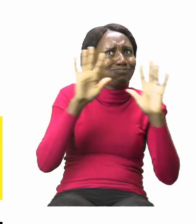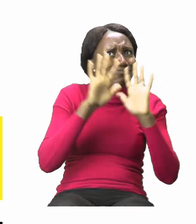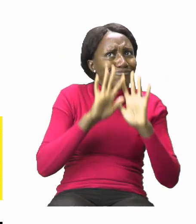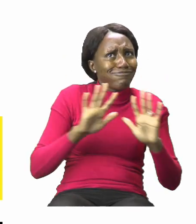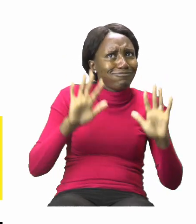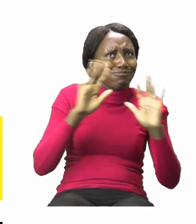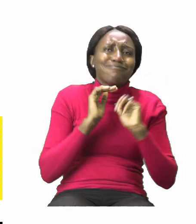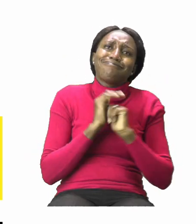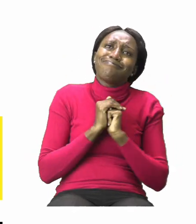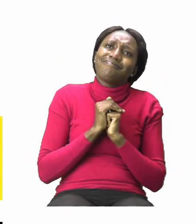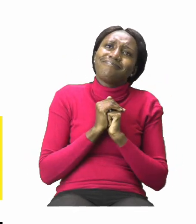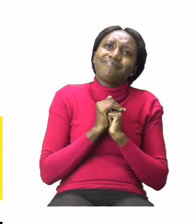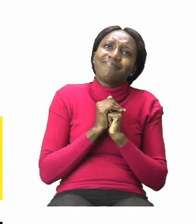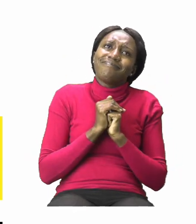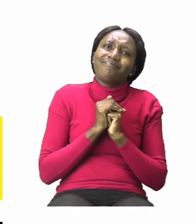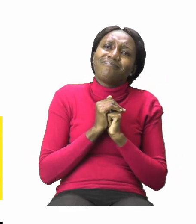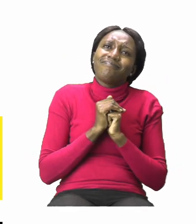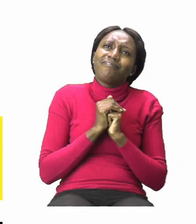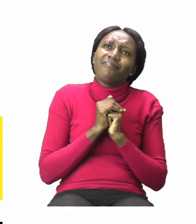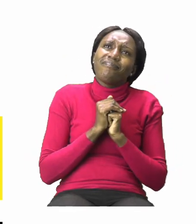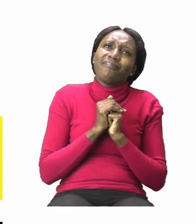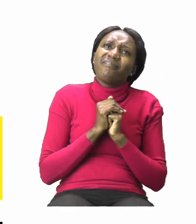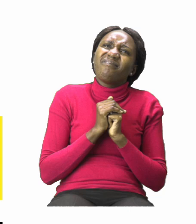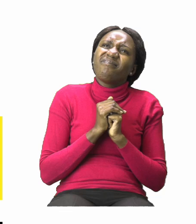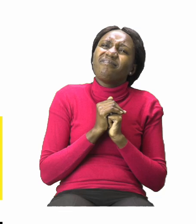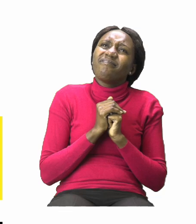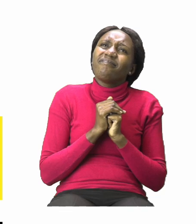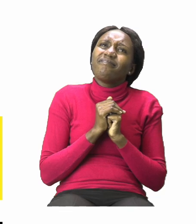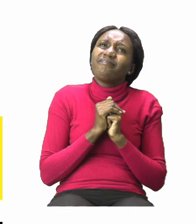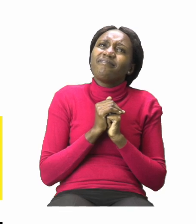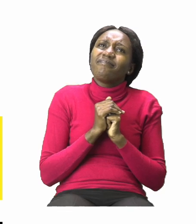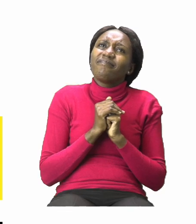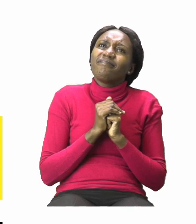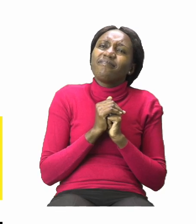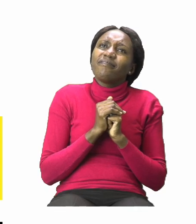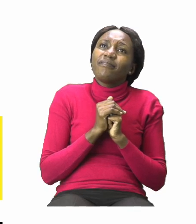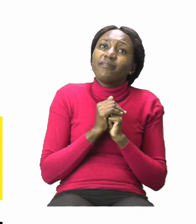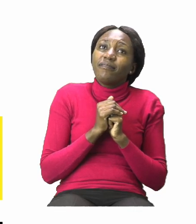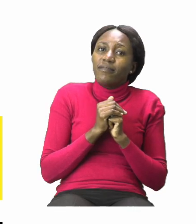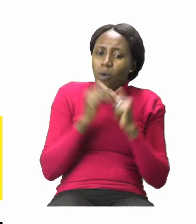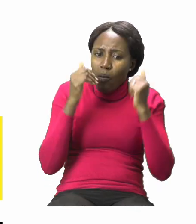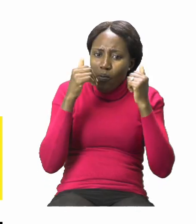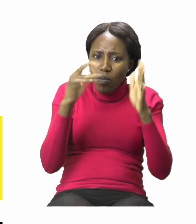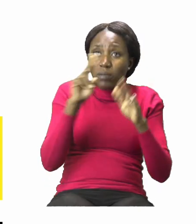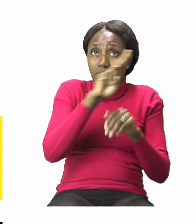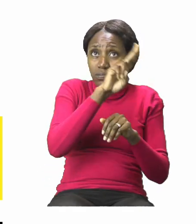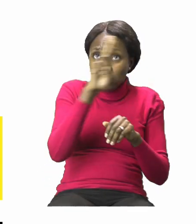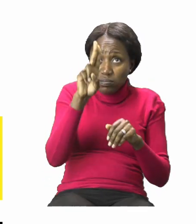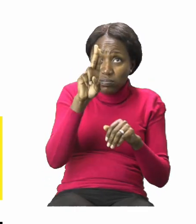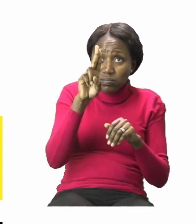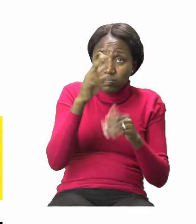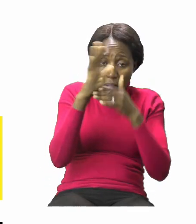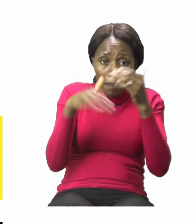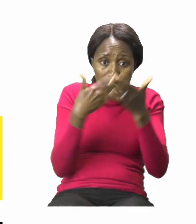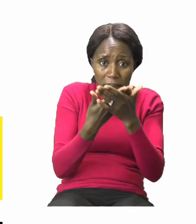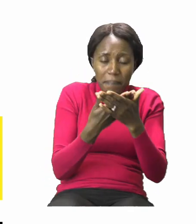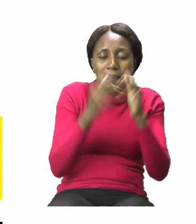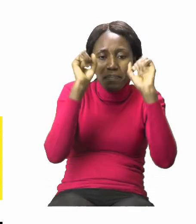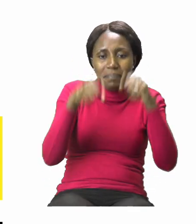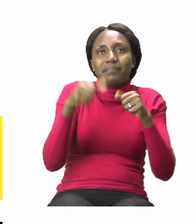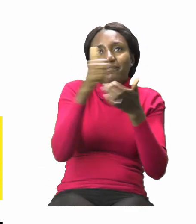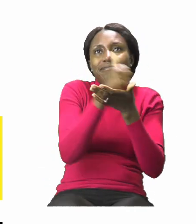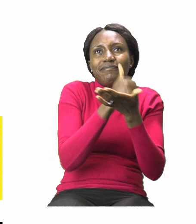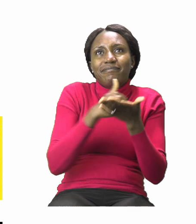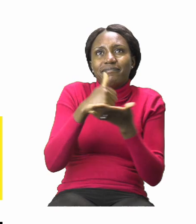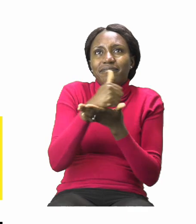We are going to color all the things that start with the sound. So, as you